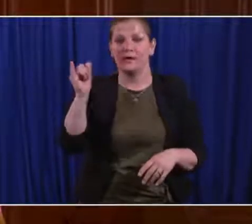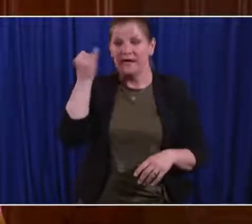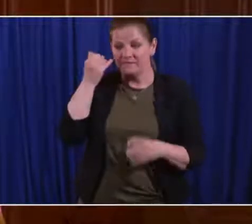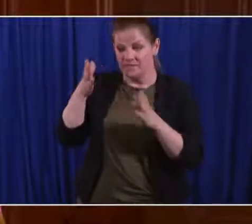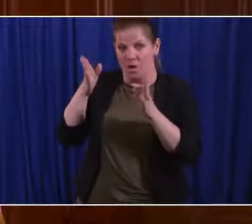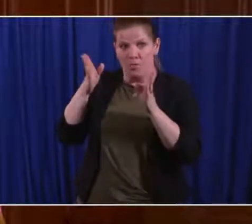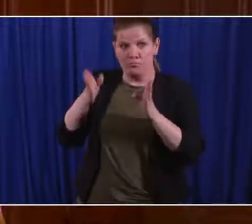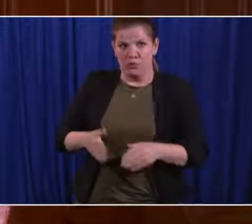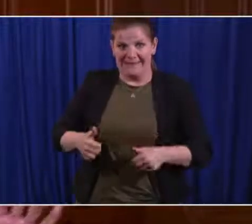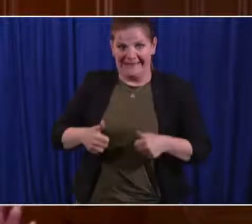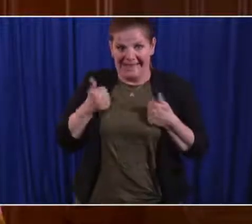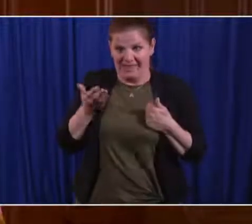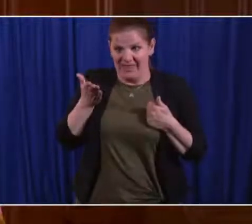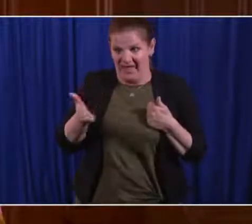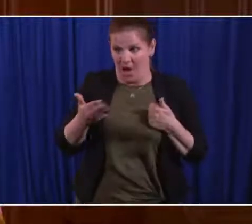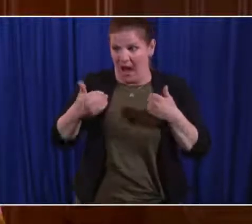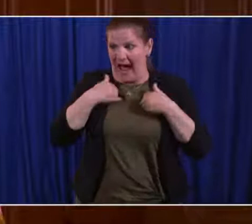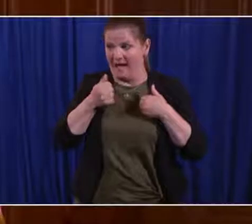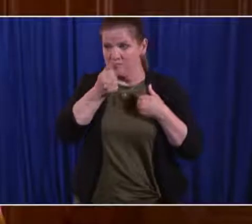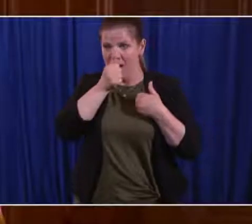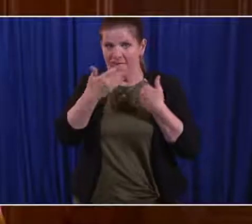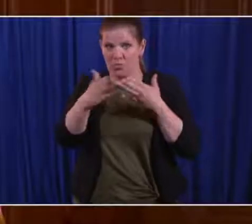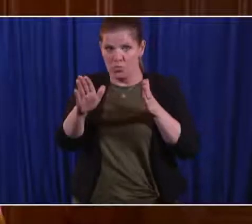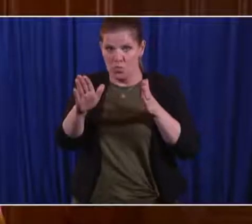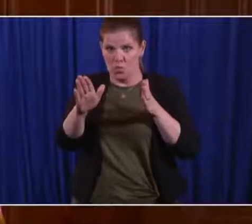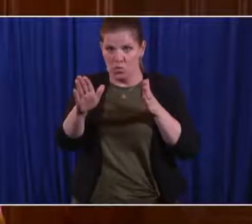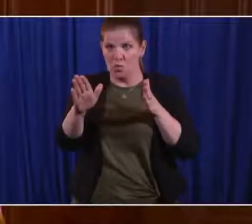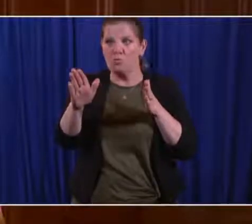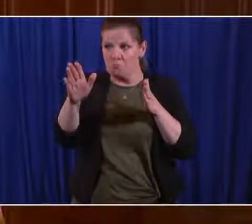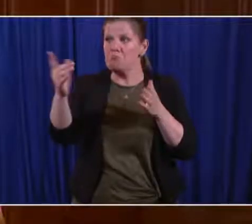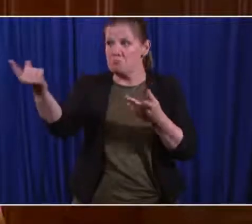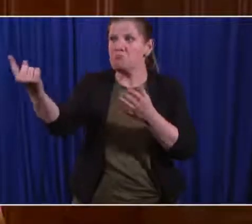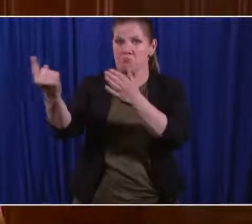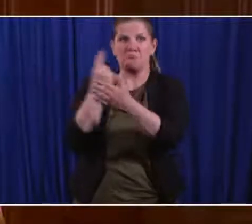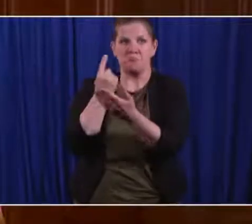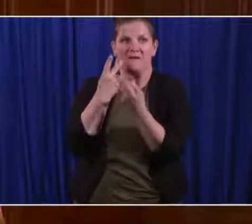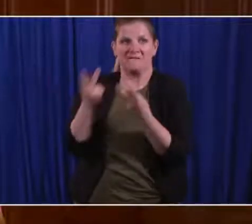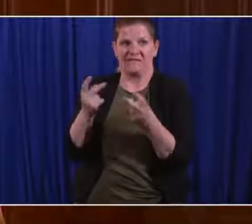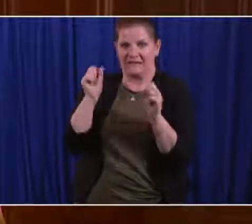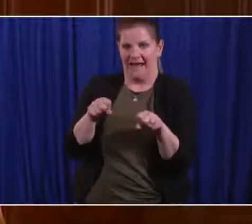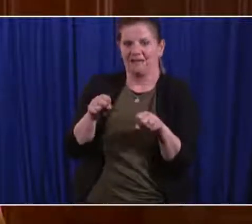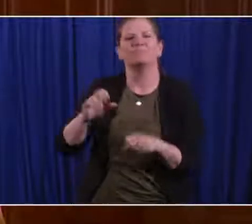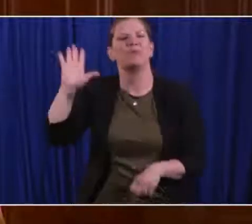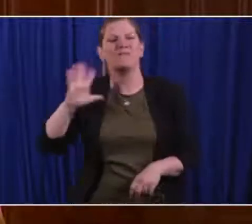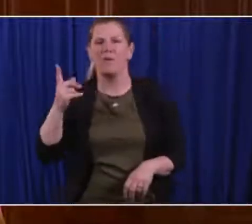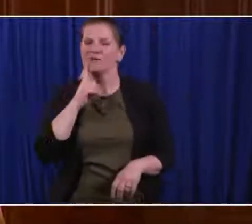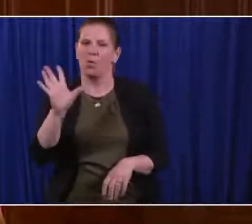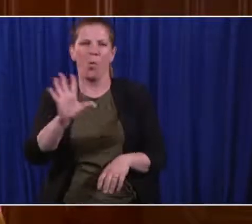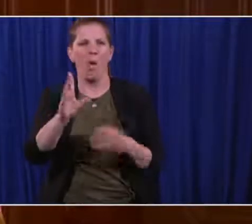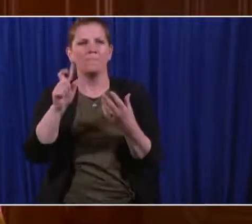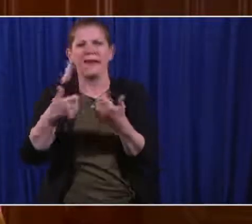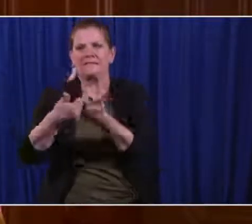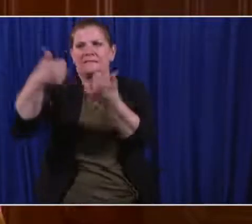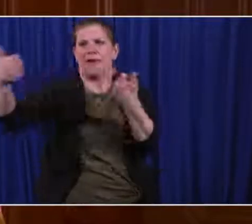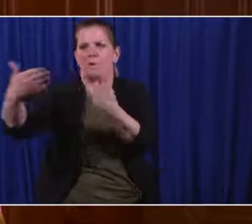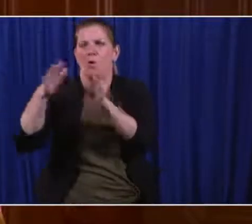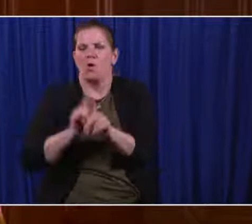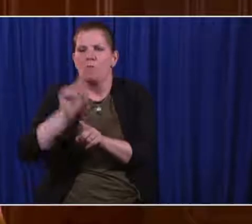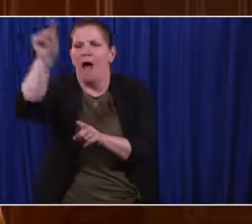in assisted living and in nursing homes. Previously, there had to be a separate visitation area. That no longer is